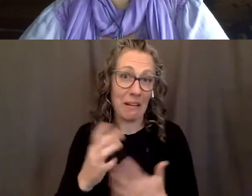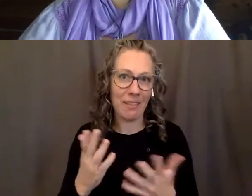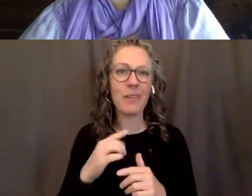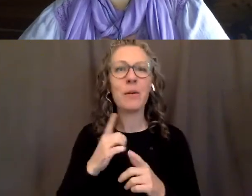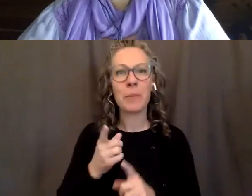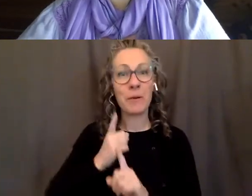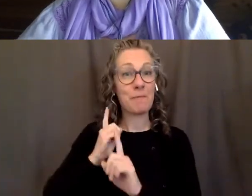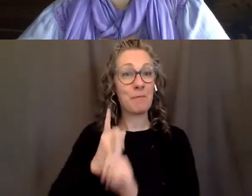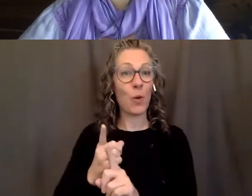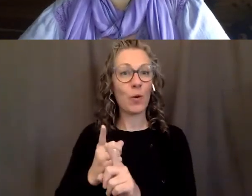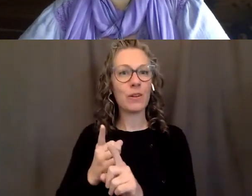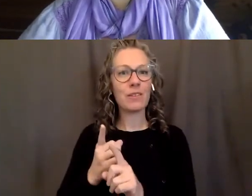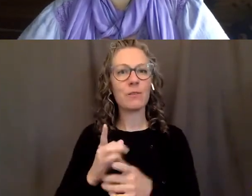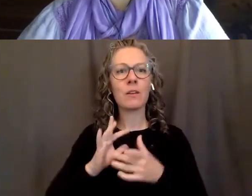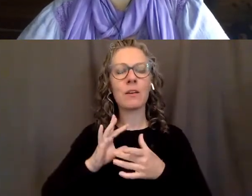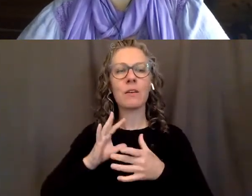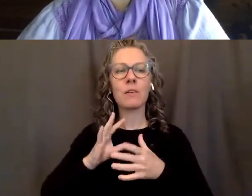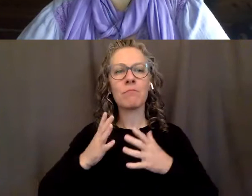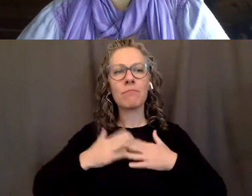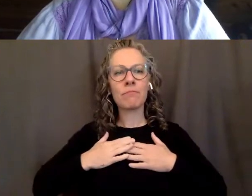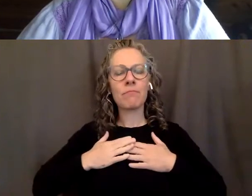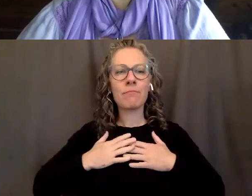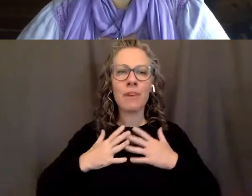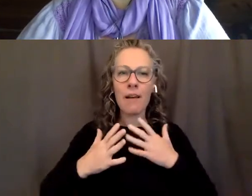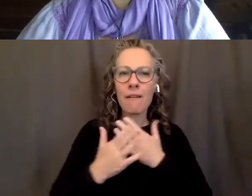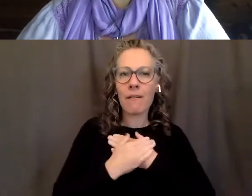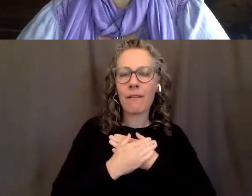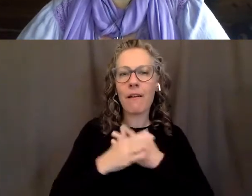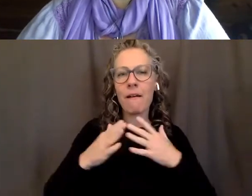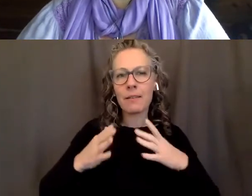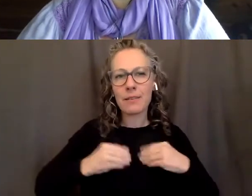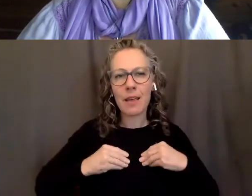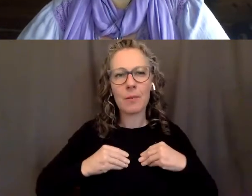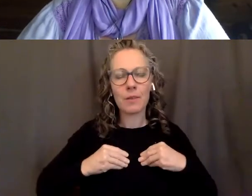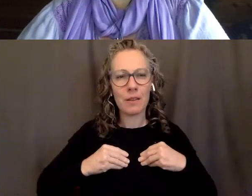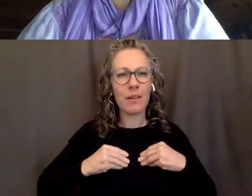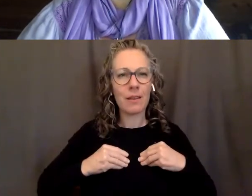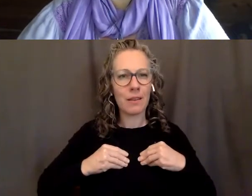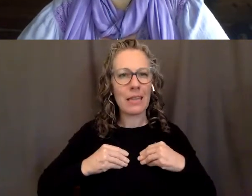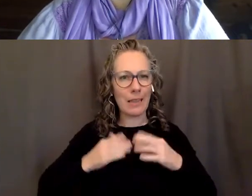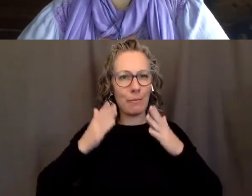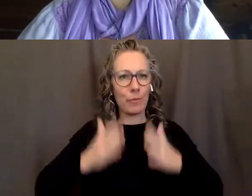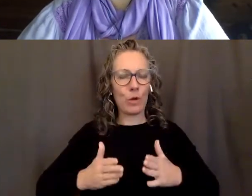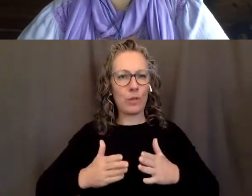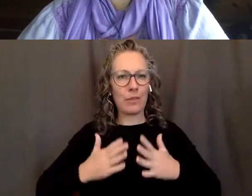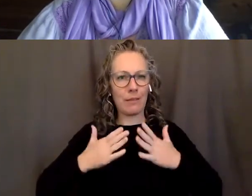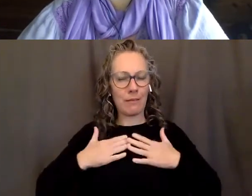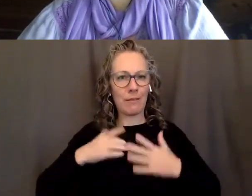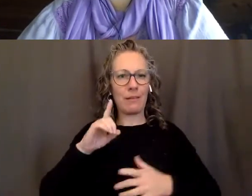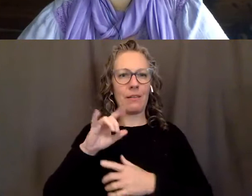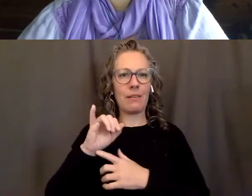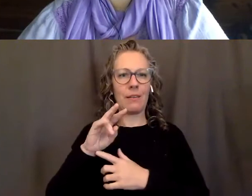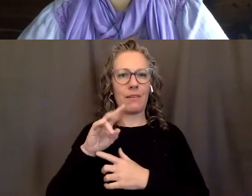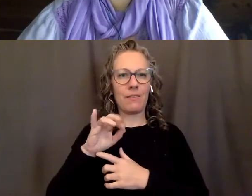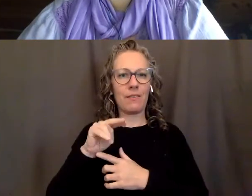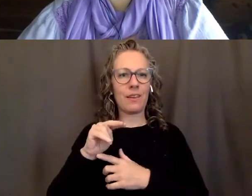strive to be at peace with that the personification of the divine that I relate with, my